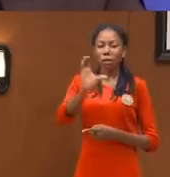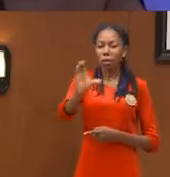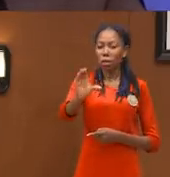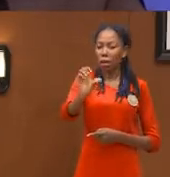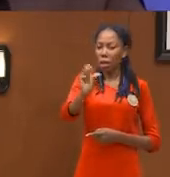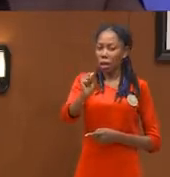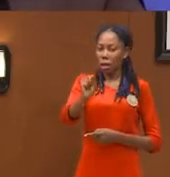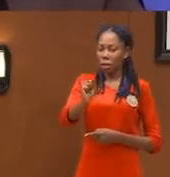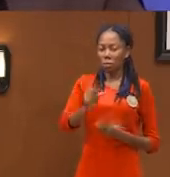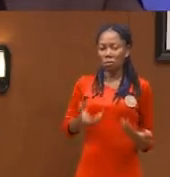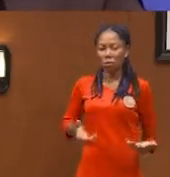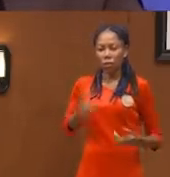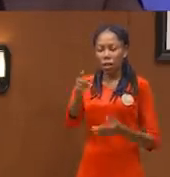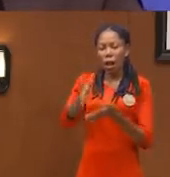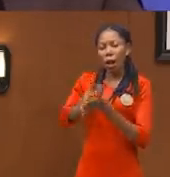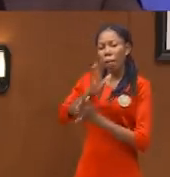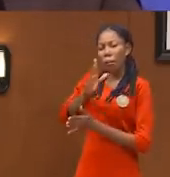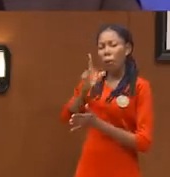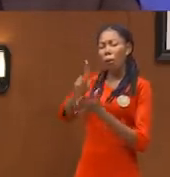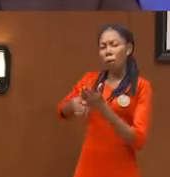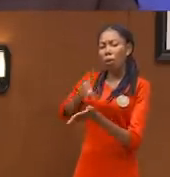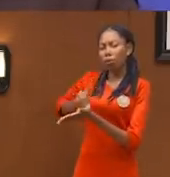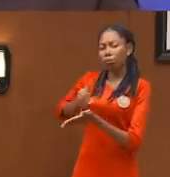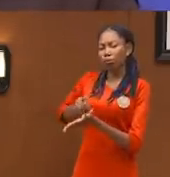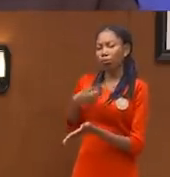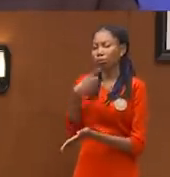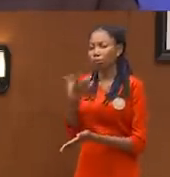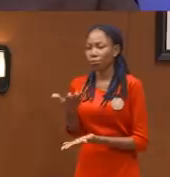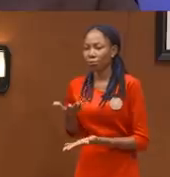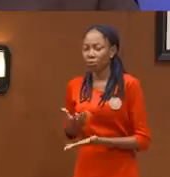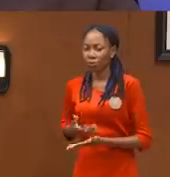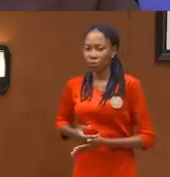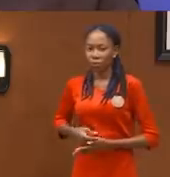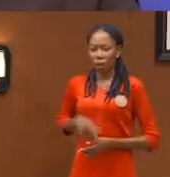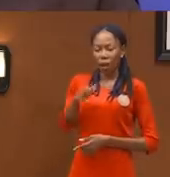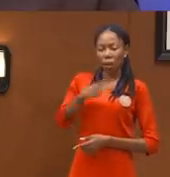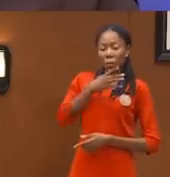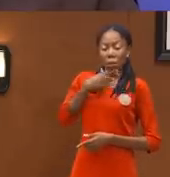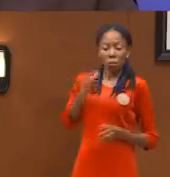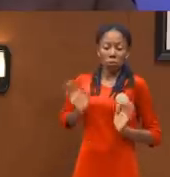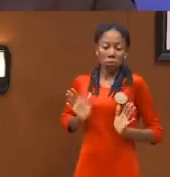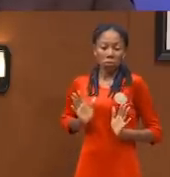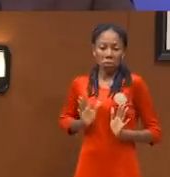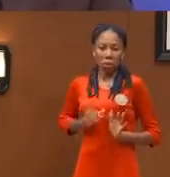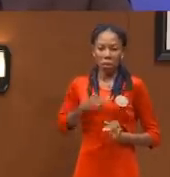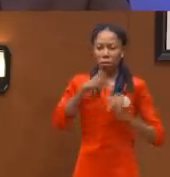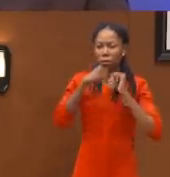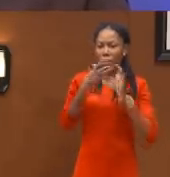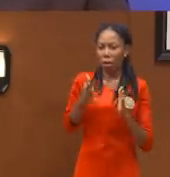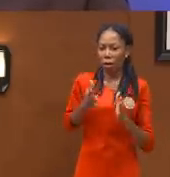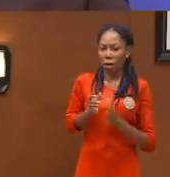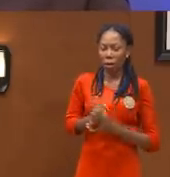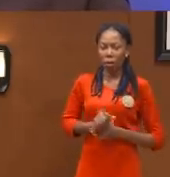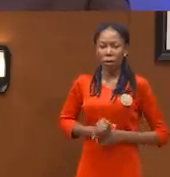said, nothing, no. And then after then, the doctor came and met with me and said,